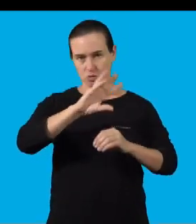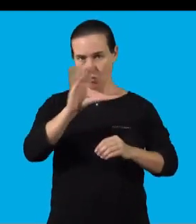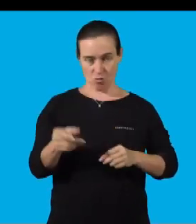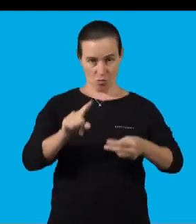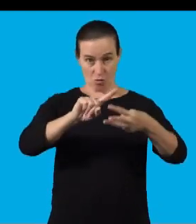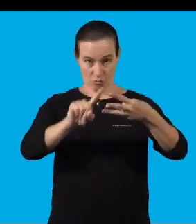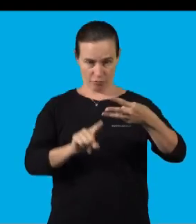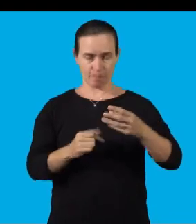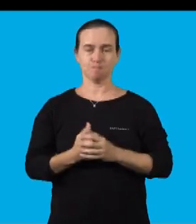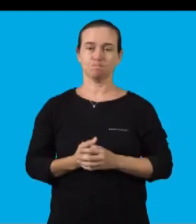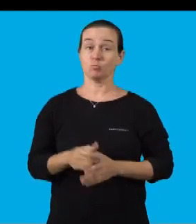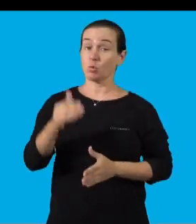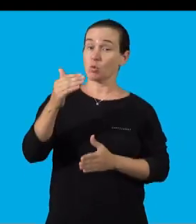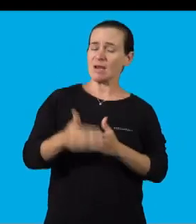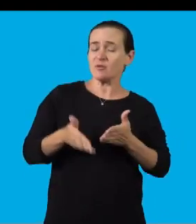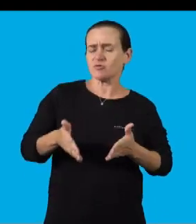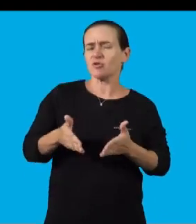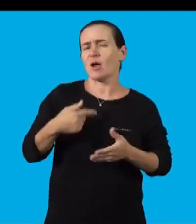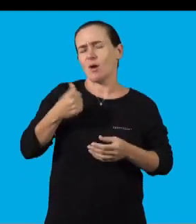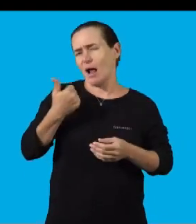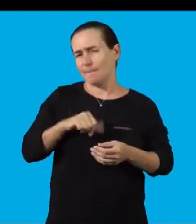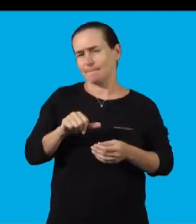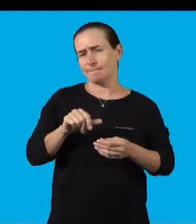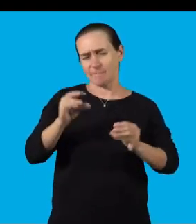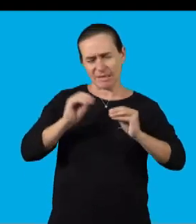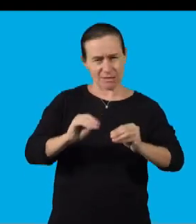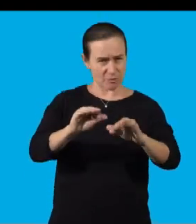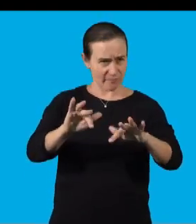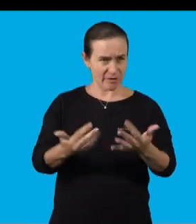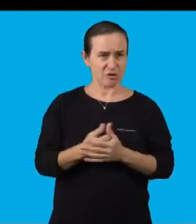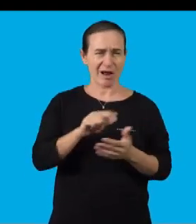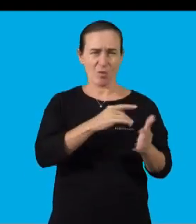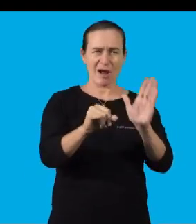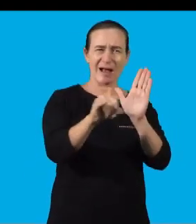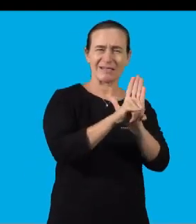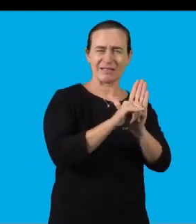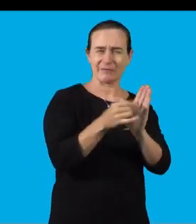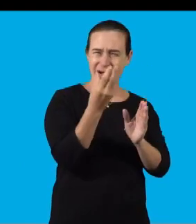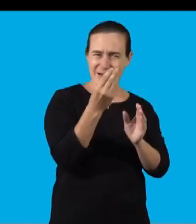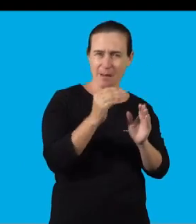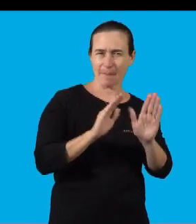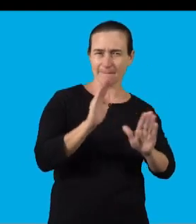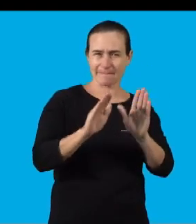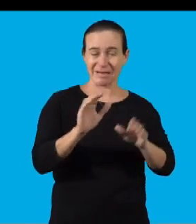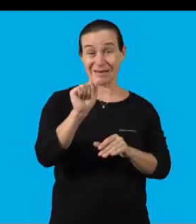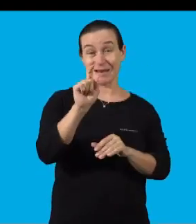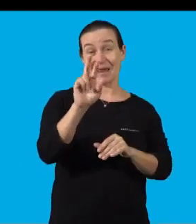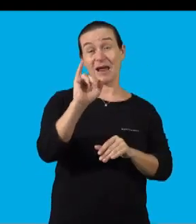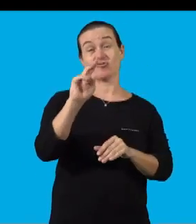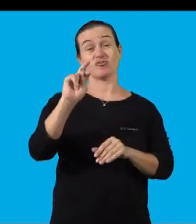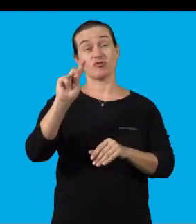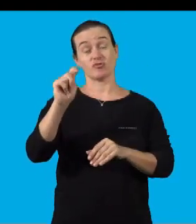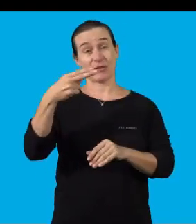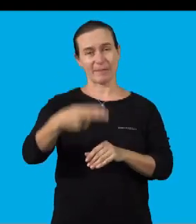them. So by the end of this lesson, we will address identifying quadratic number patterns,